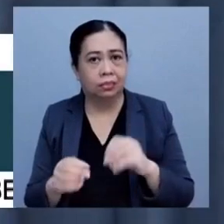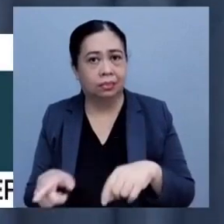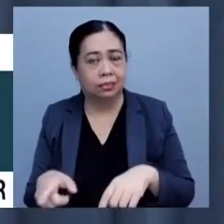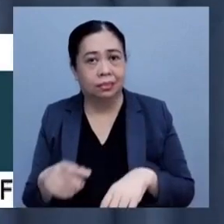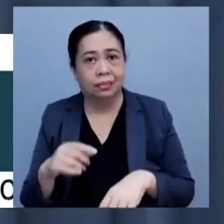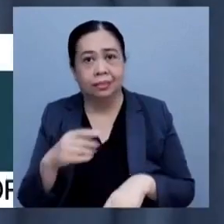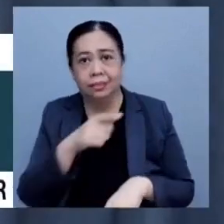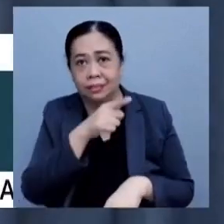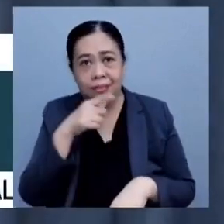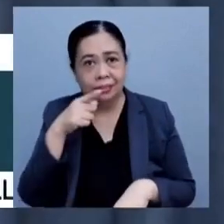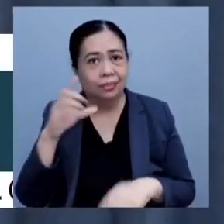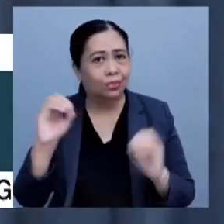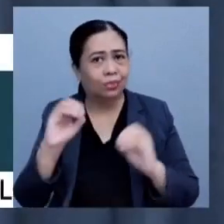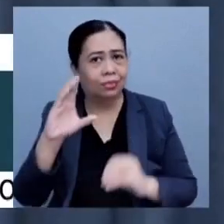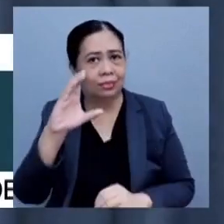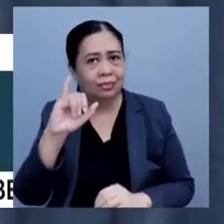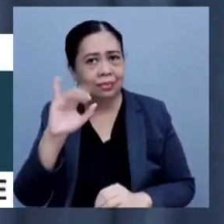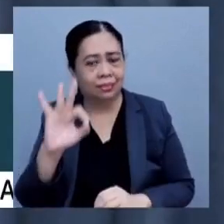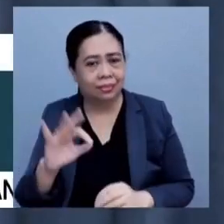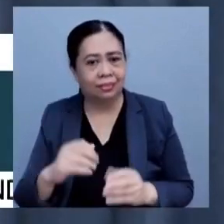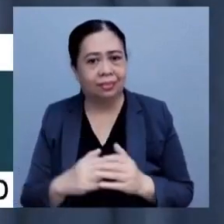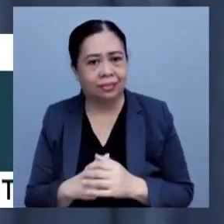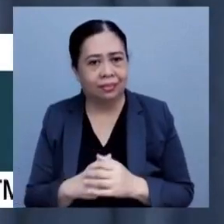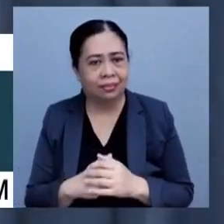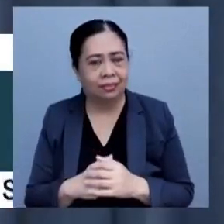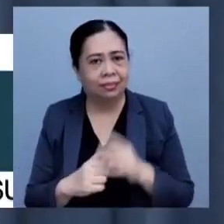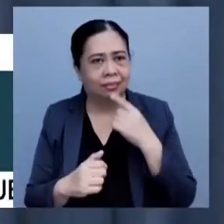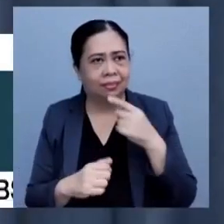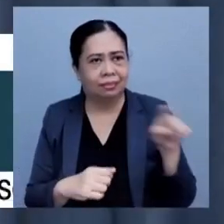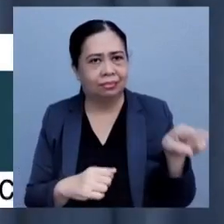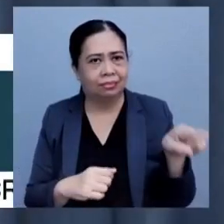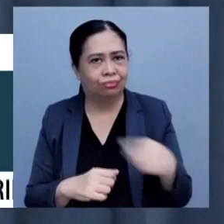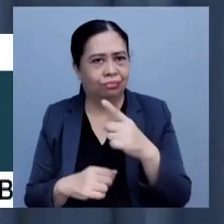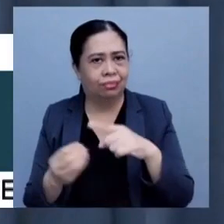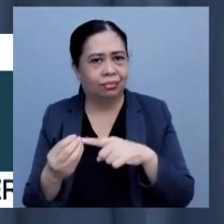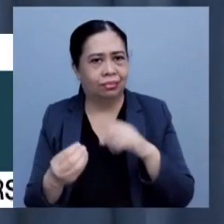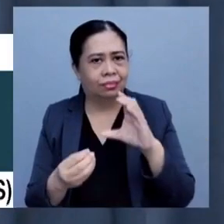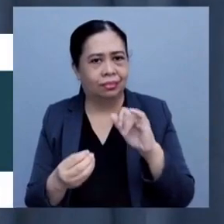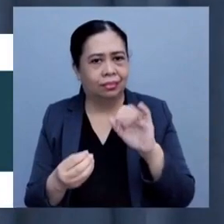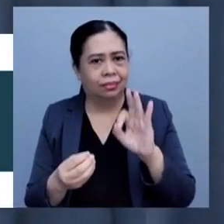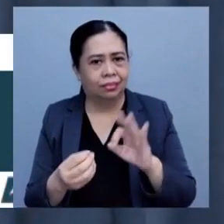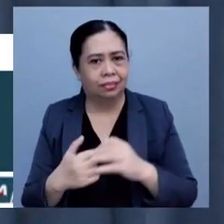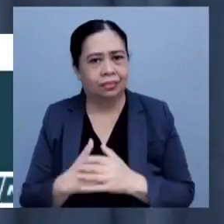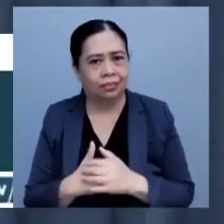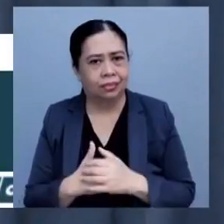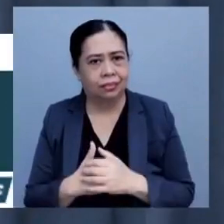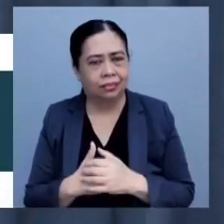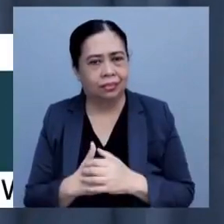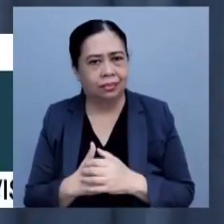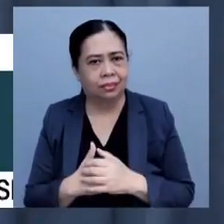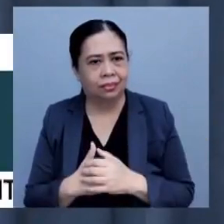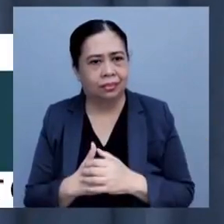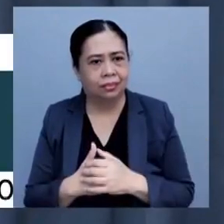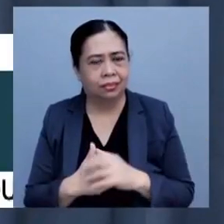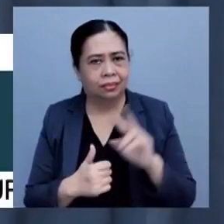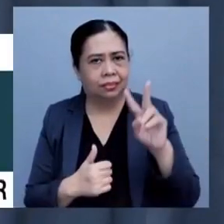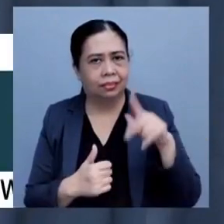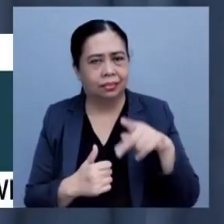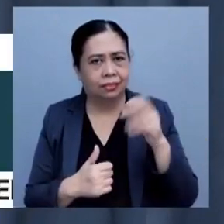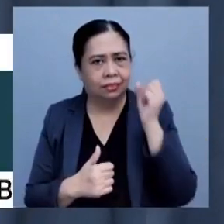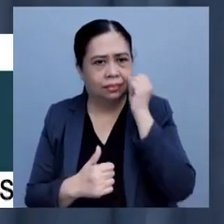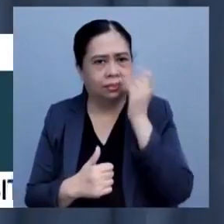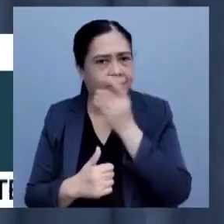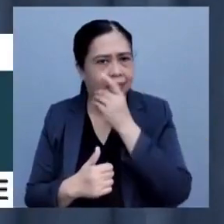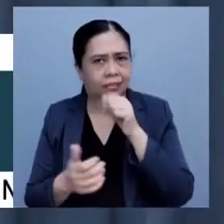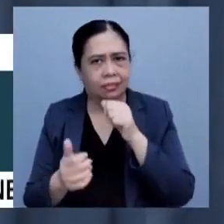funds. At yung pagbanat ngayon sa confidential funds ni VP Sara ay hindi